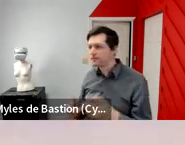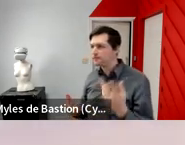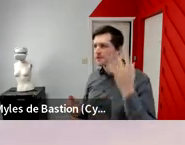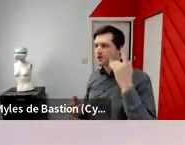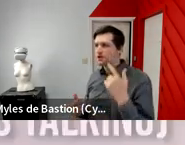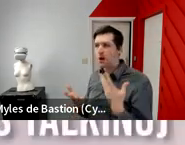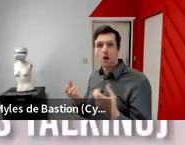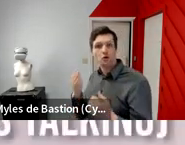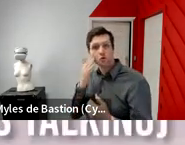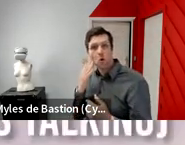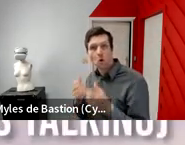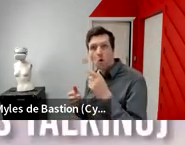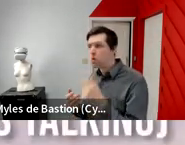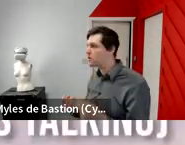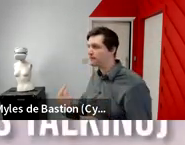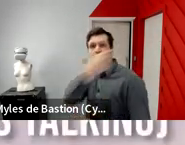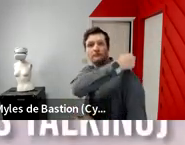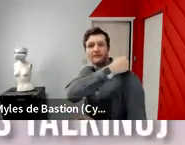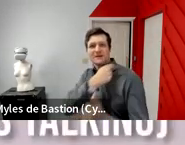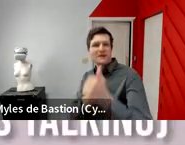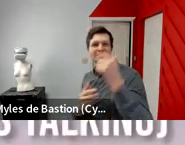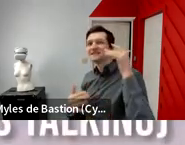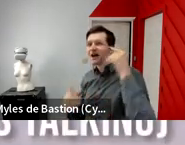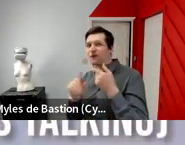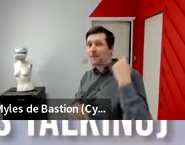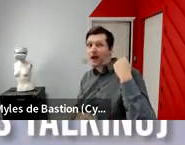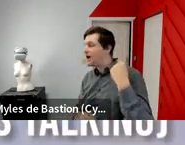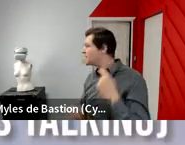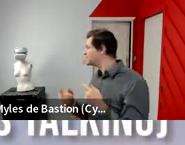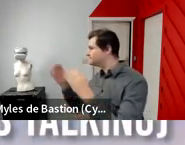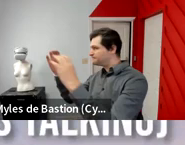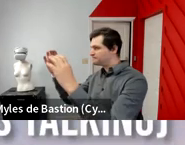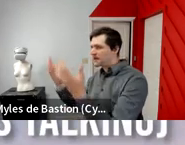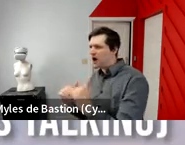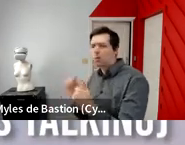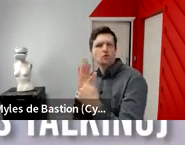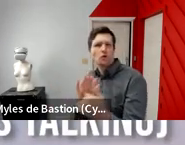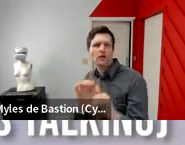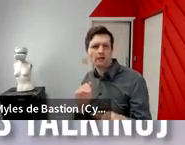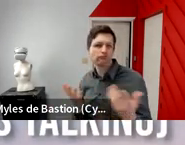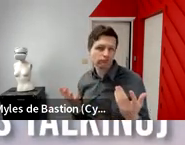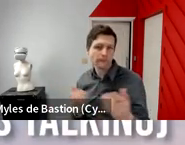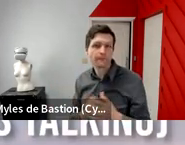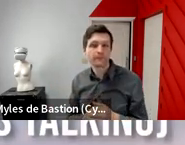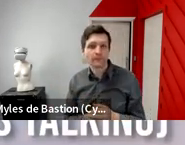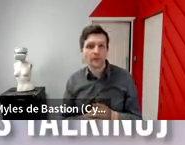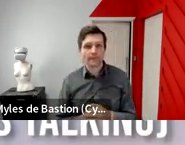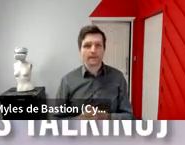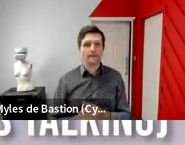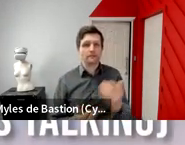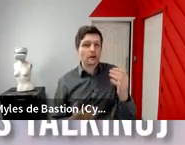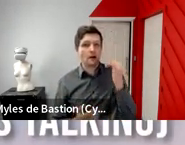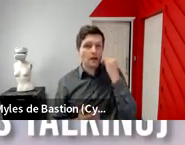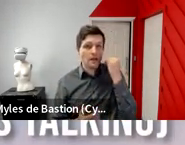or where the sound is coming from? Because if the person is behind me and the sound is coming from behind me, how would it show that,